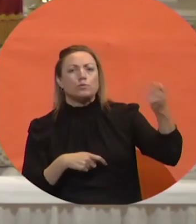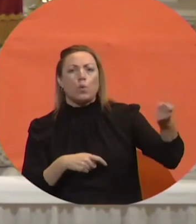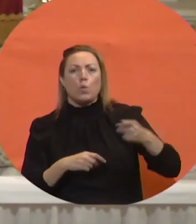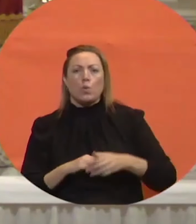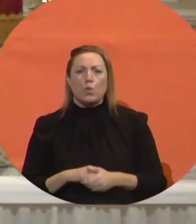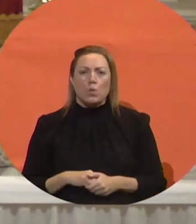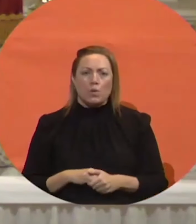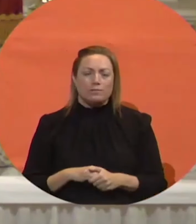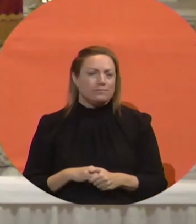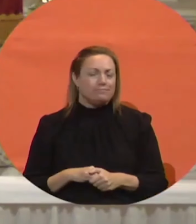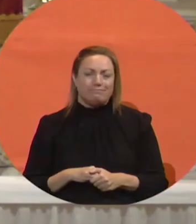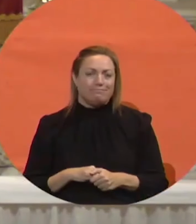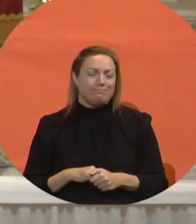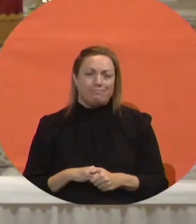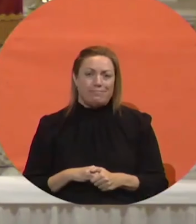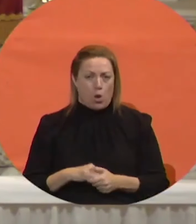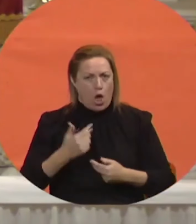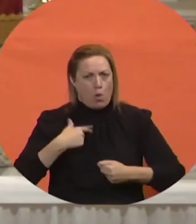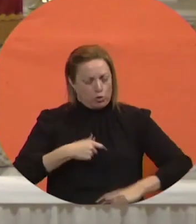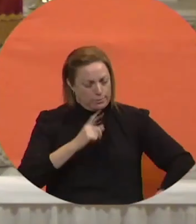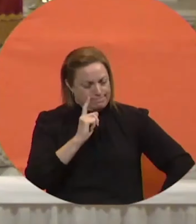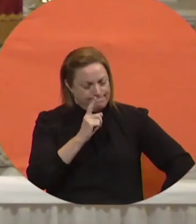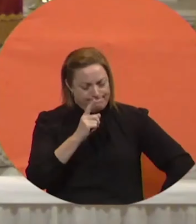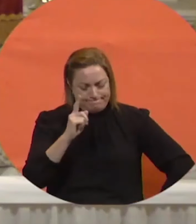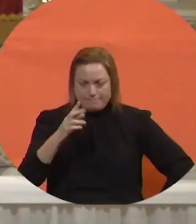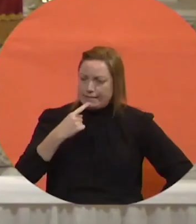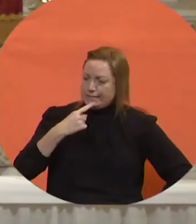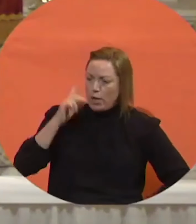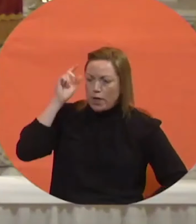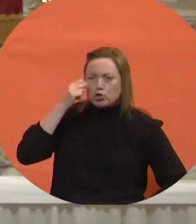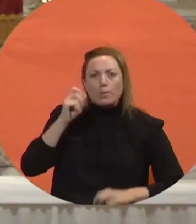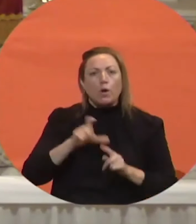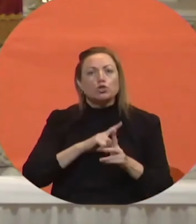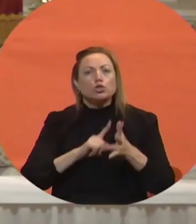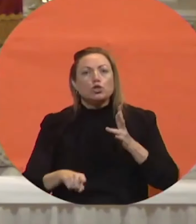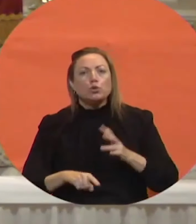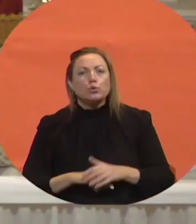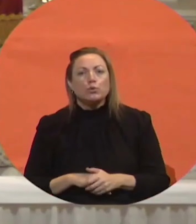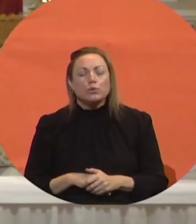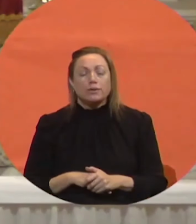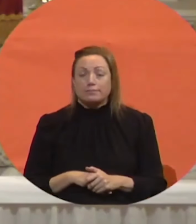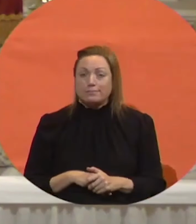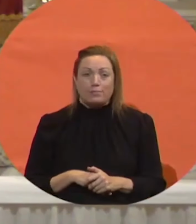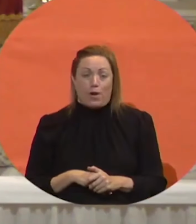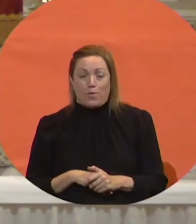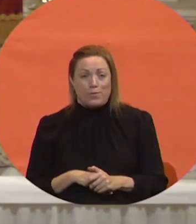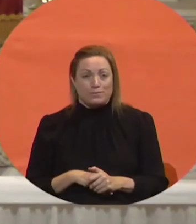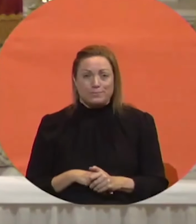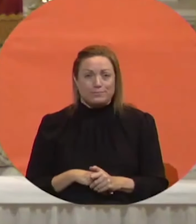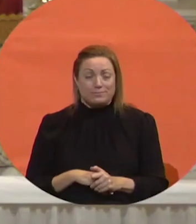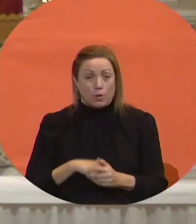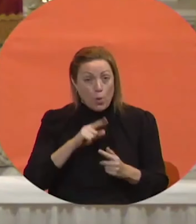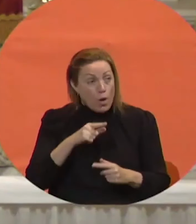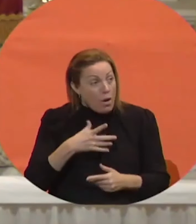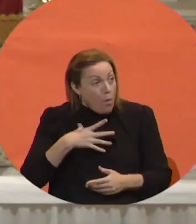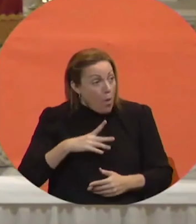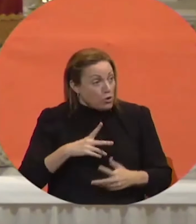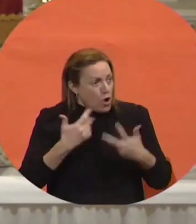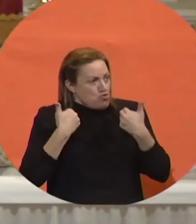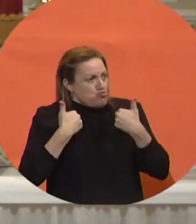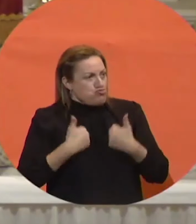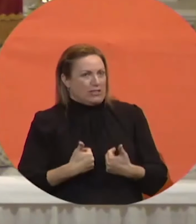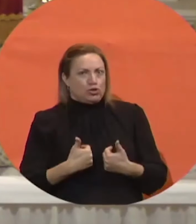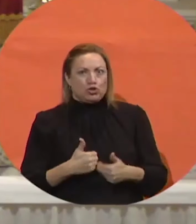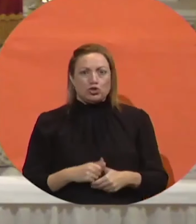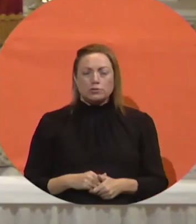Or to enjoy bossing the sheep around with your shepherd's crook? Or to get rich by fleecing the